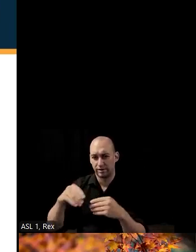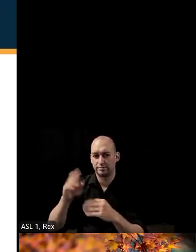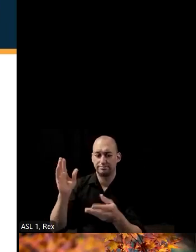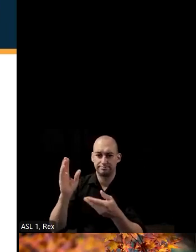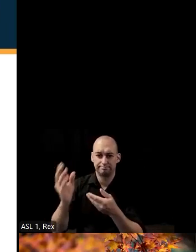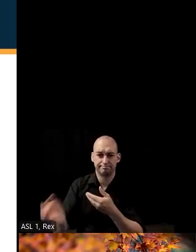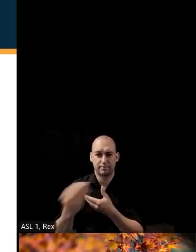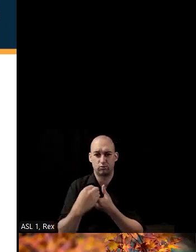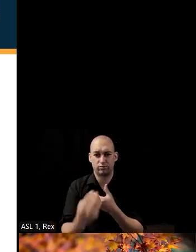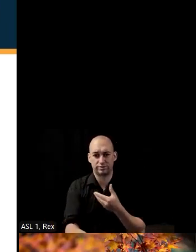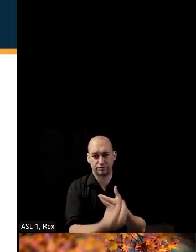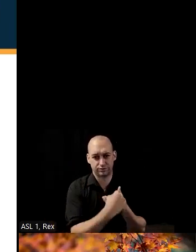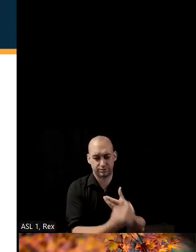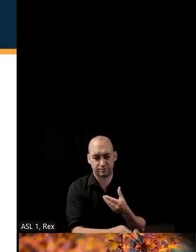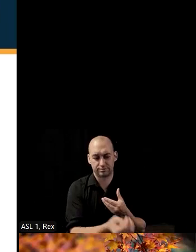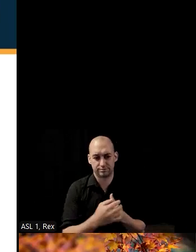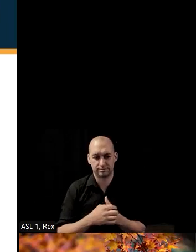system. Next slide.